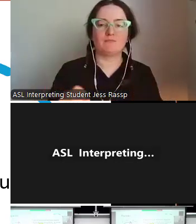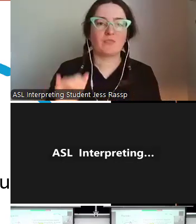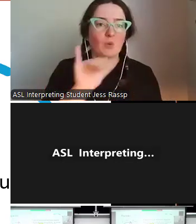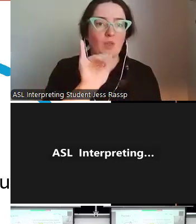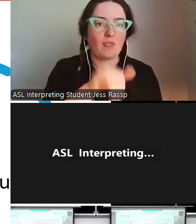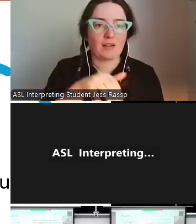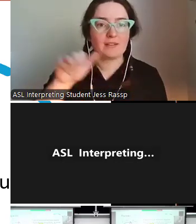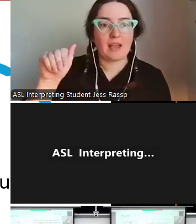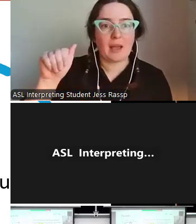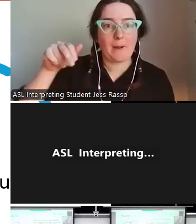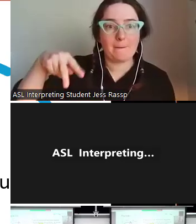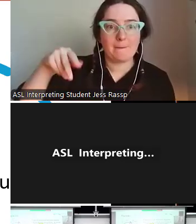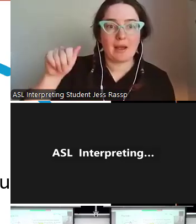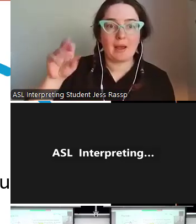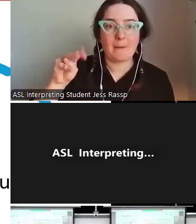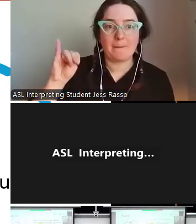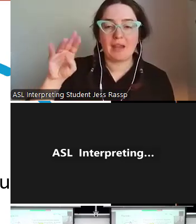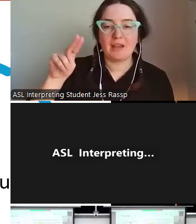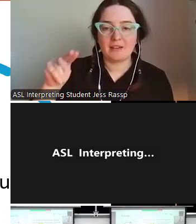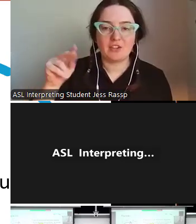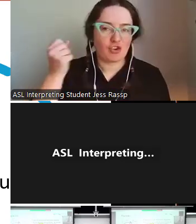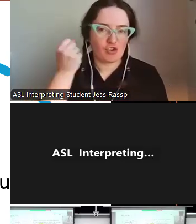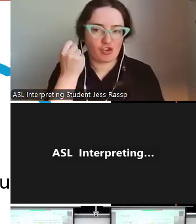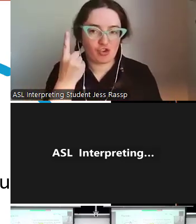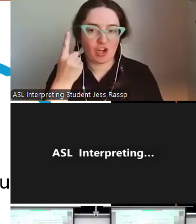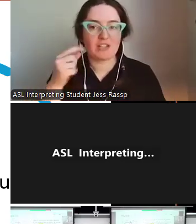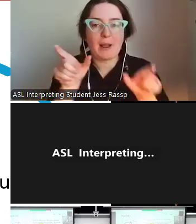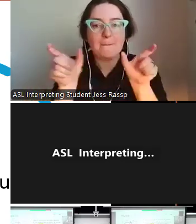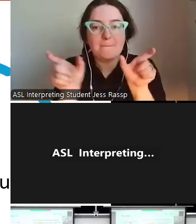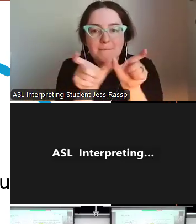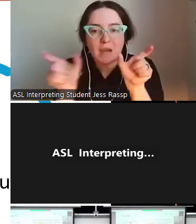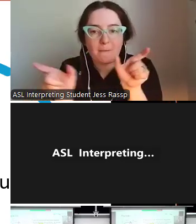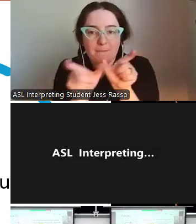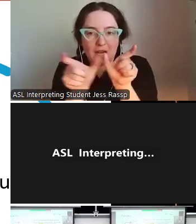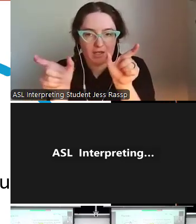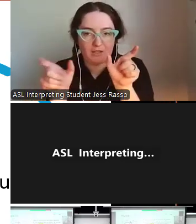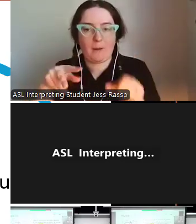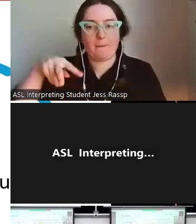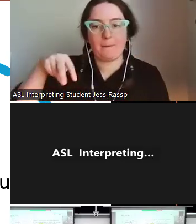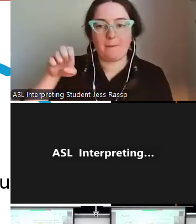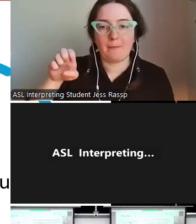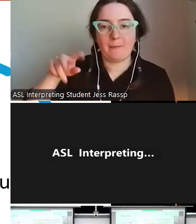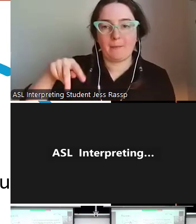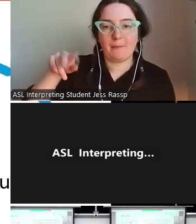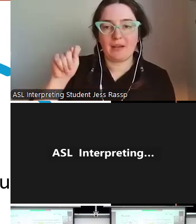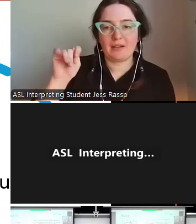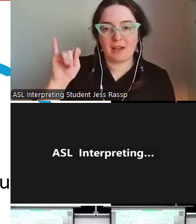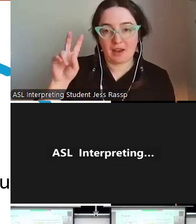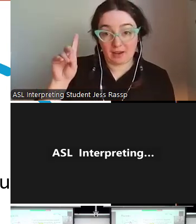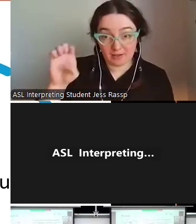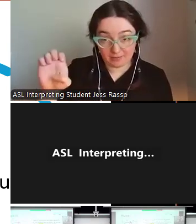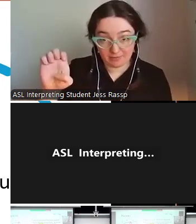18 amino acid peptide. All right, you'll see it's here. It's got a cysteine. I